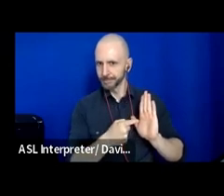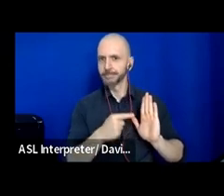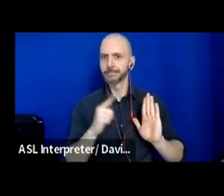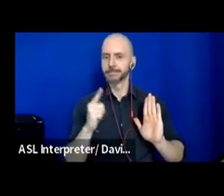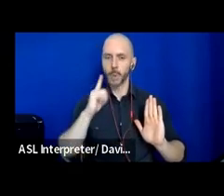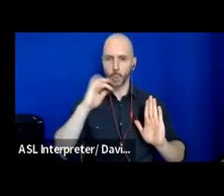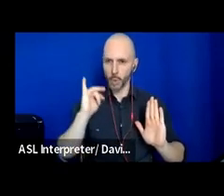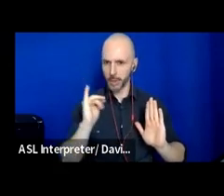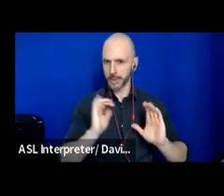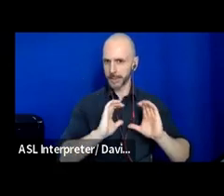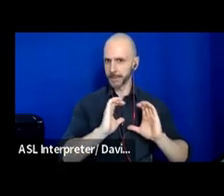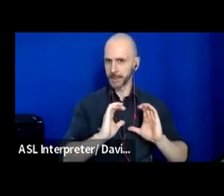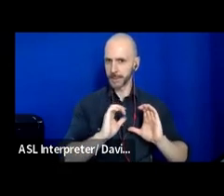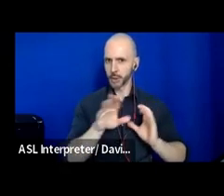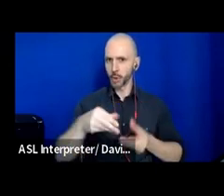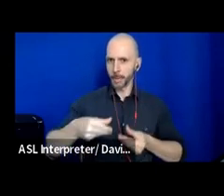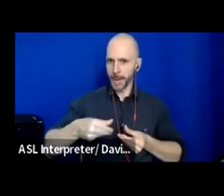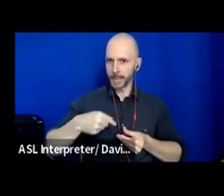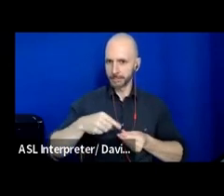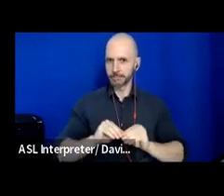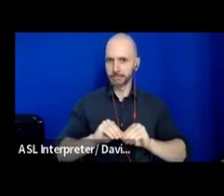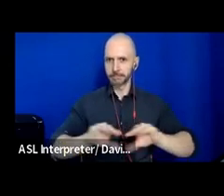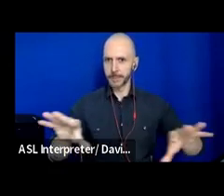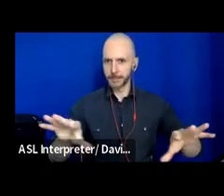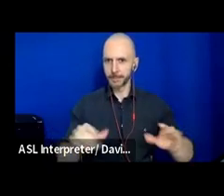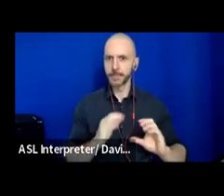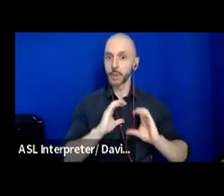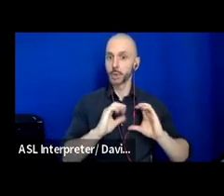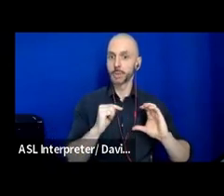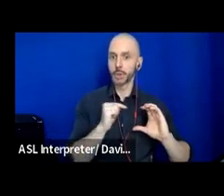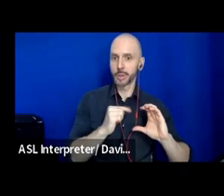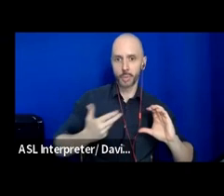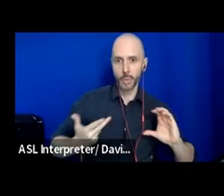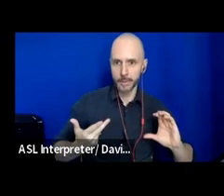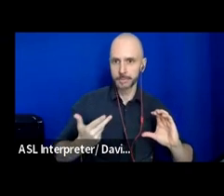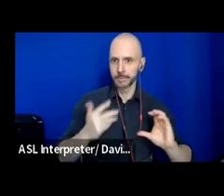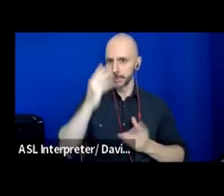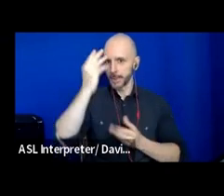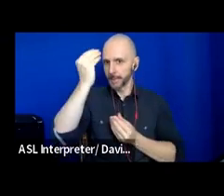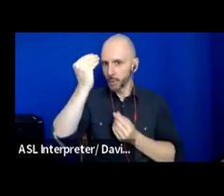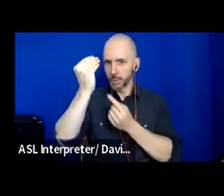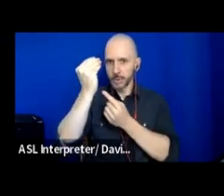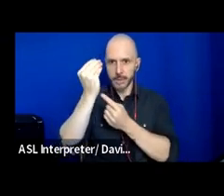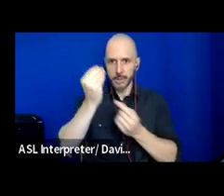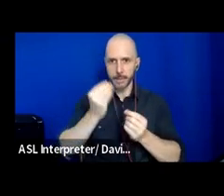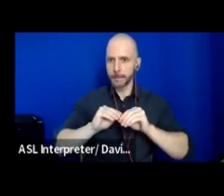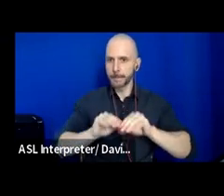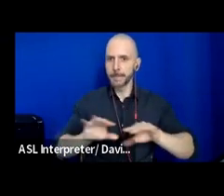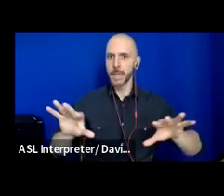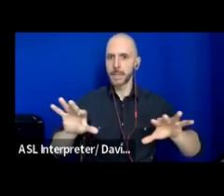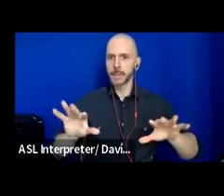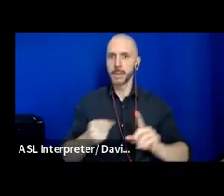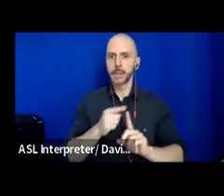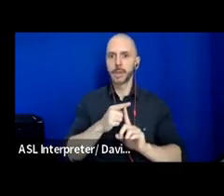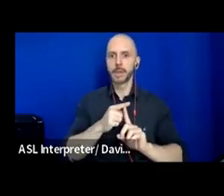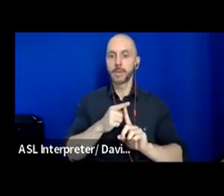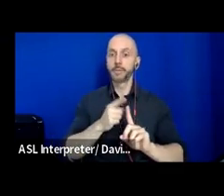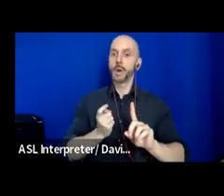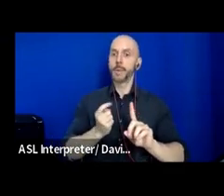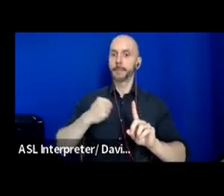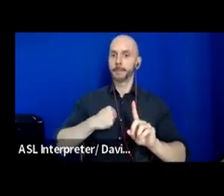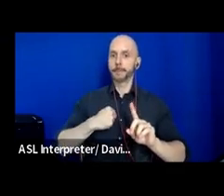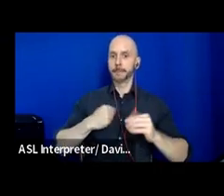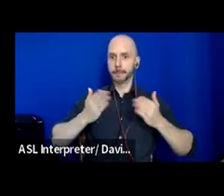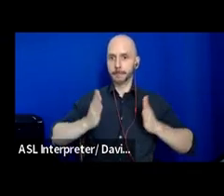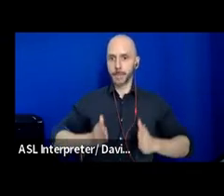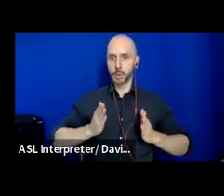And so communication is the activity of conveying meaningful information. It requires a sender, and of course, something that you're